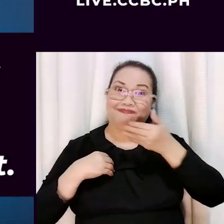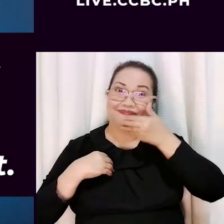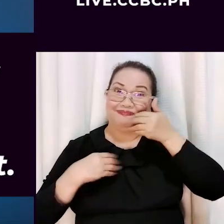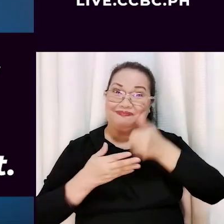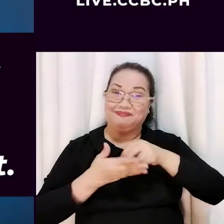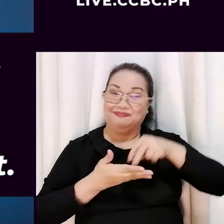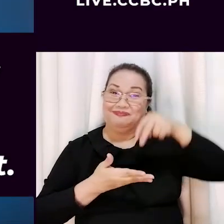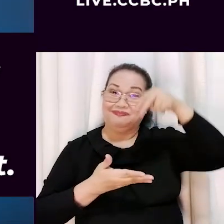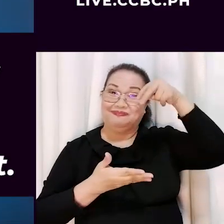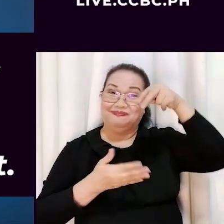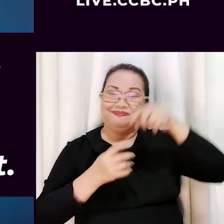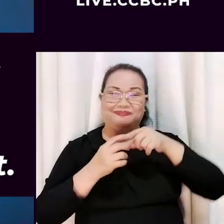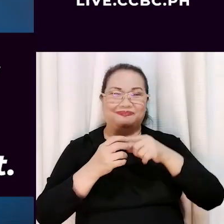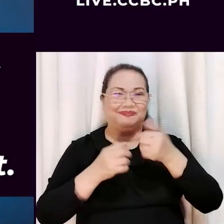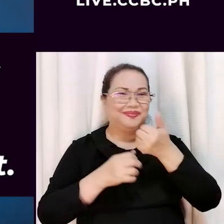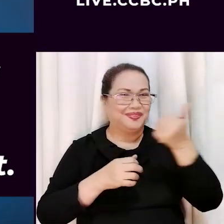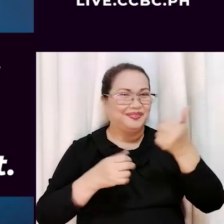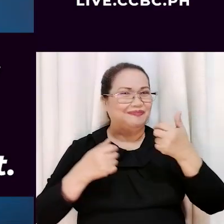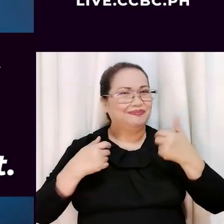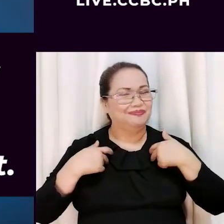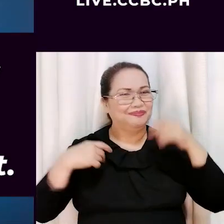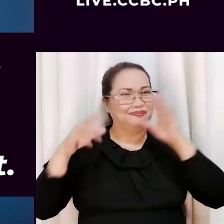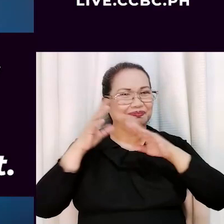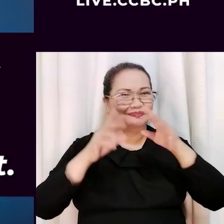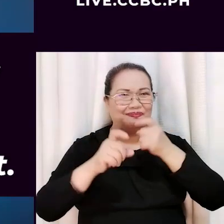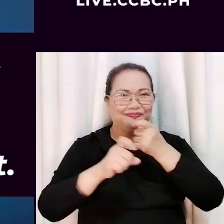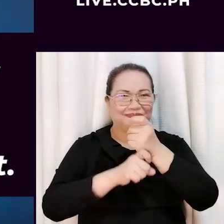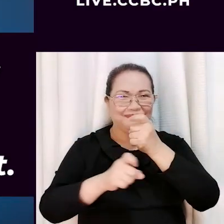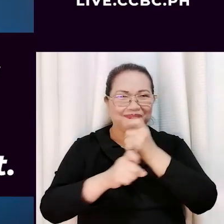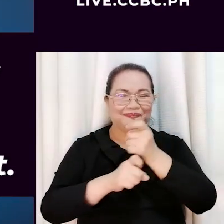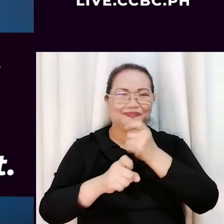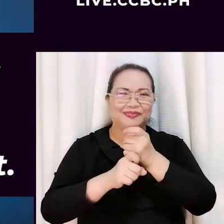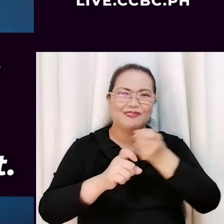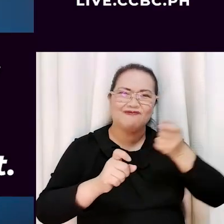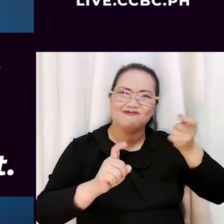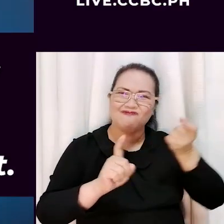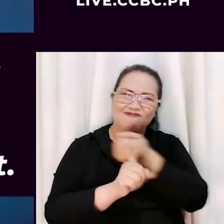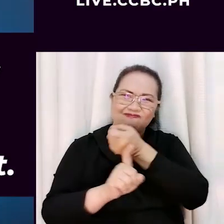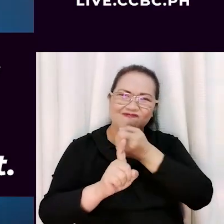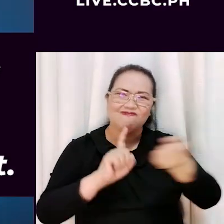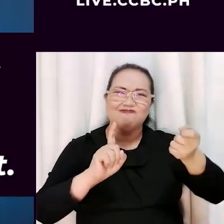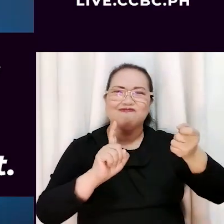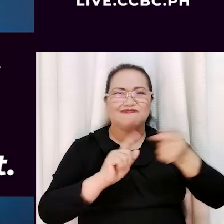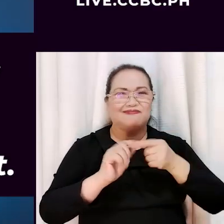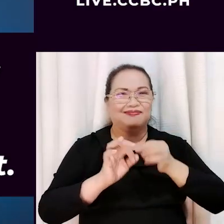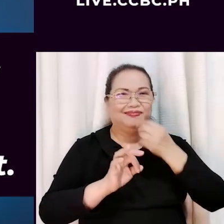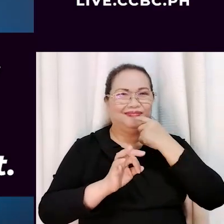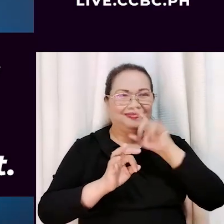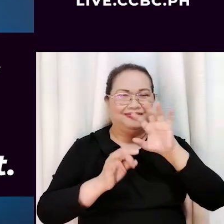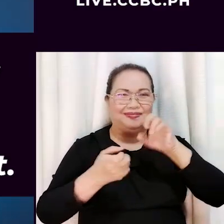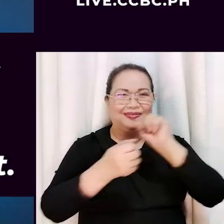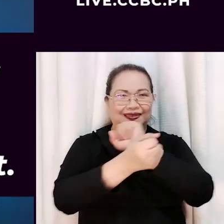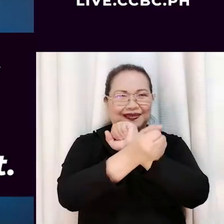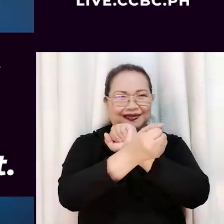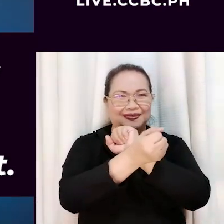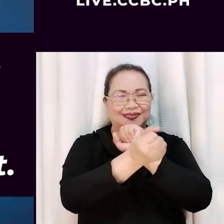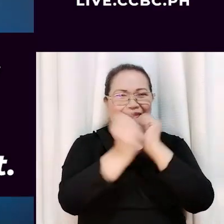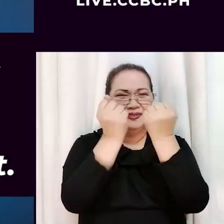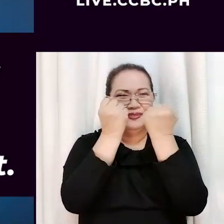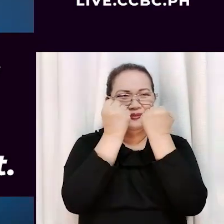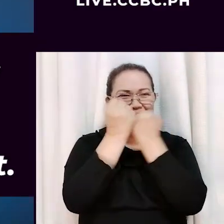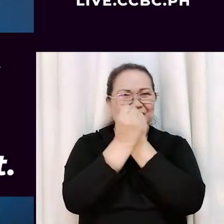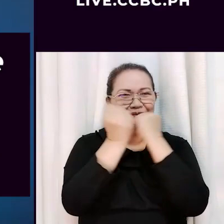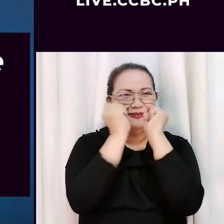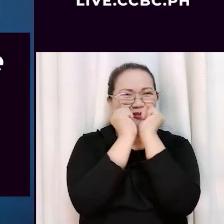resurrection. Still, others had a trial of mockings and scourgings, yes, of chains and